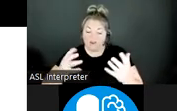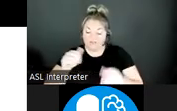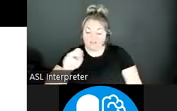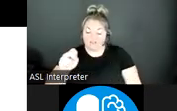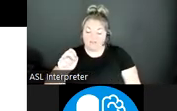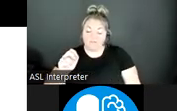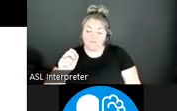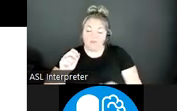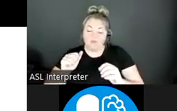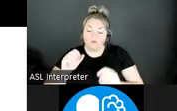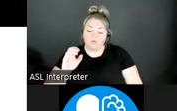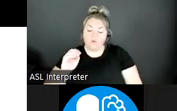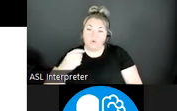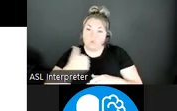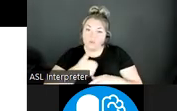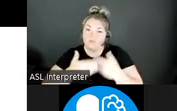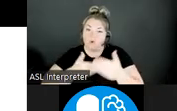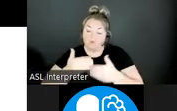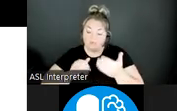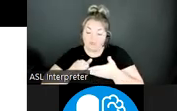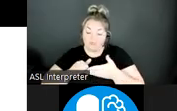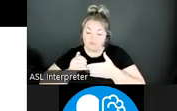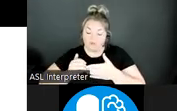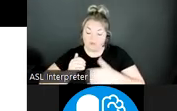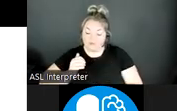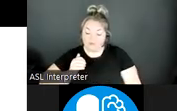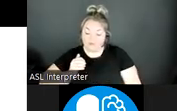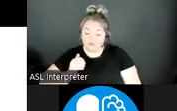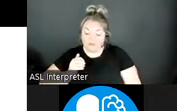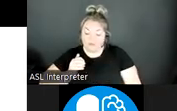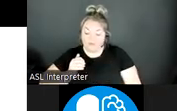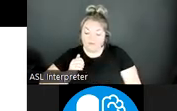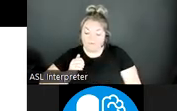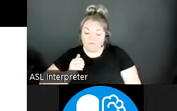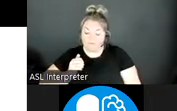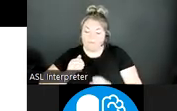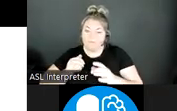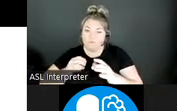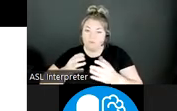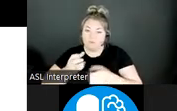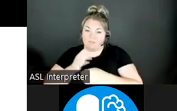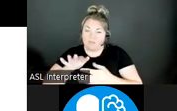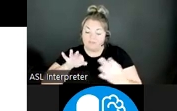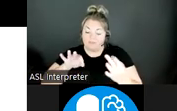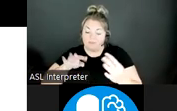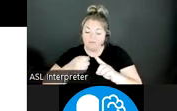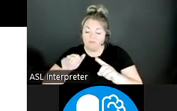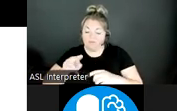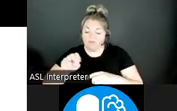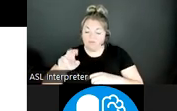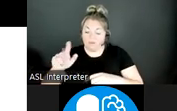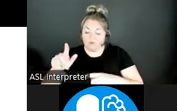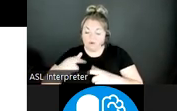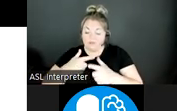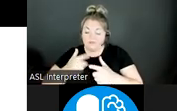So we had gone through that process of receiving that feedback through June 23rd. And then